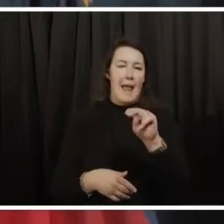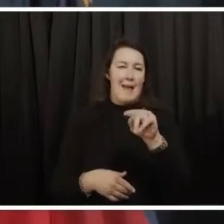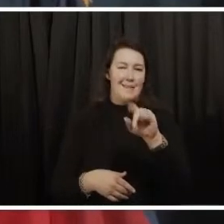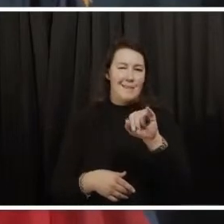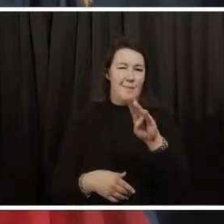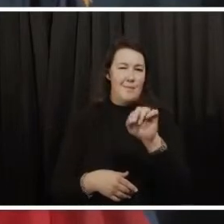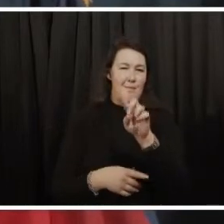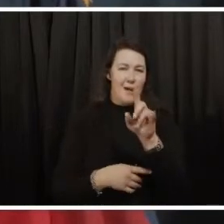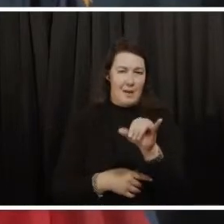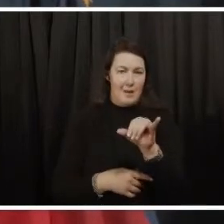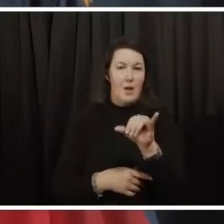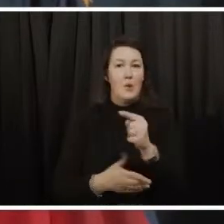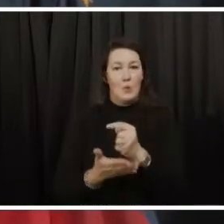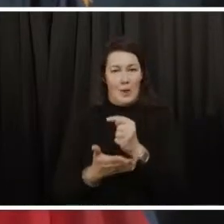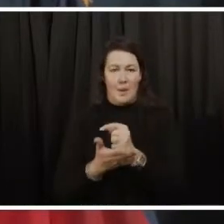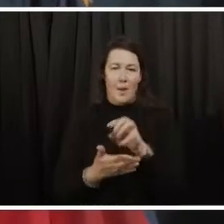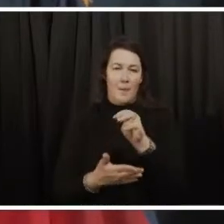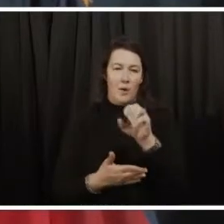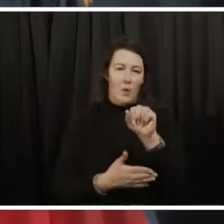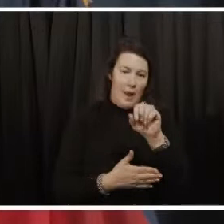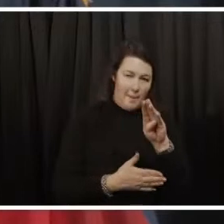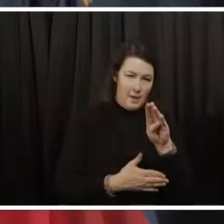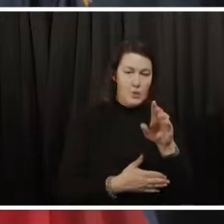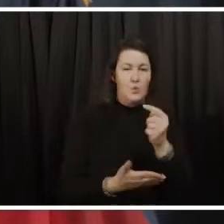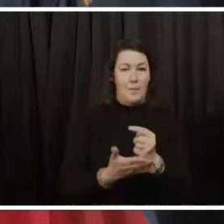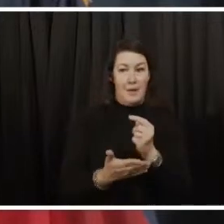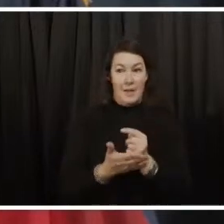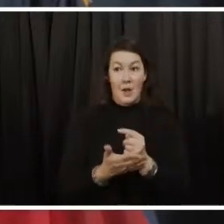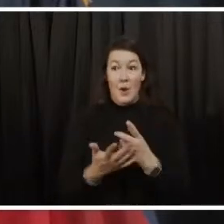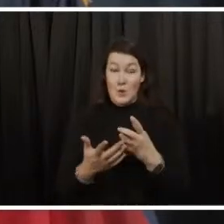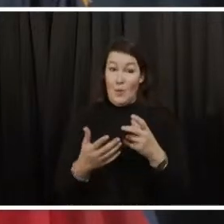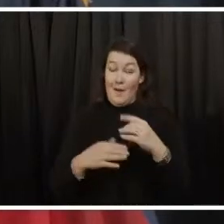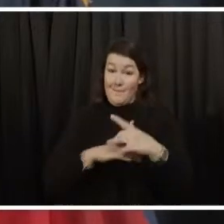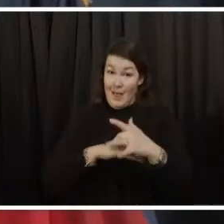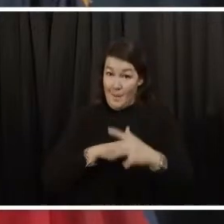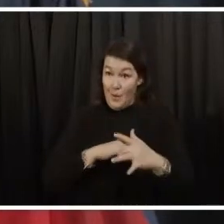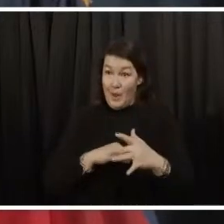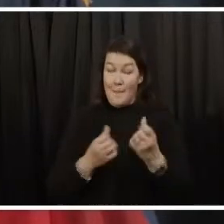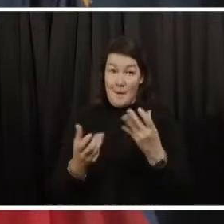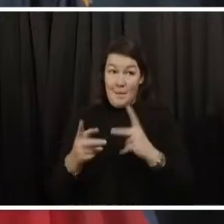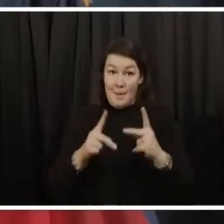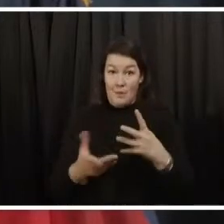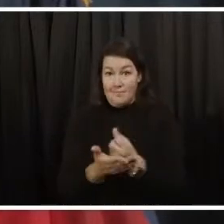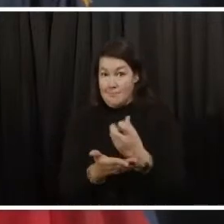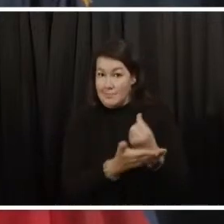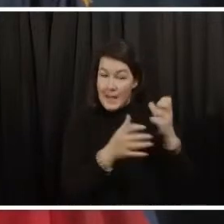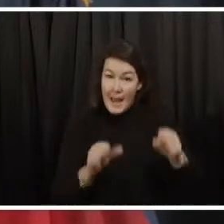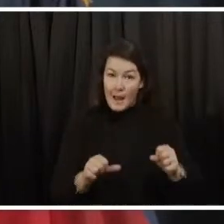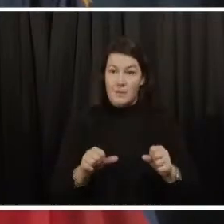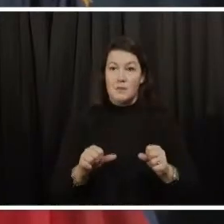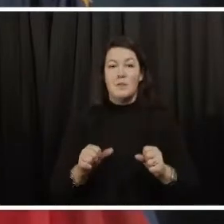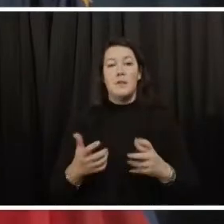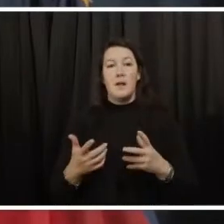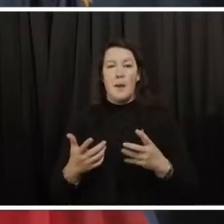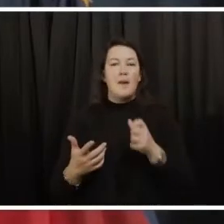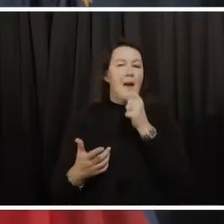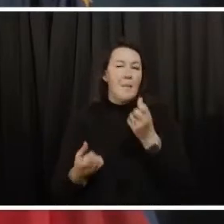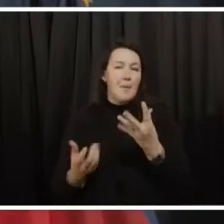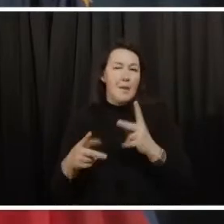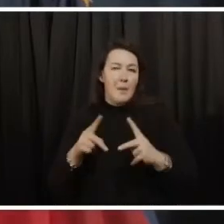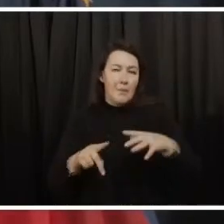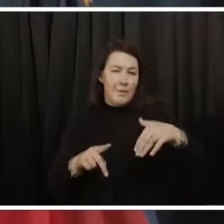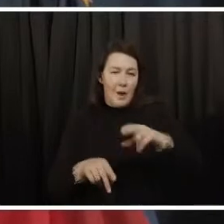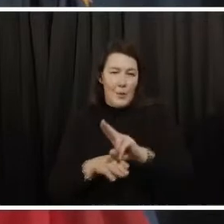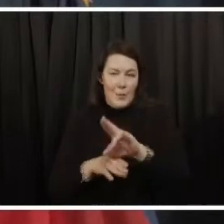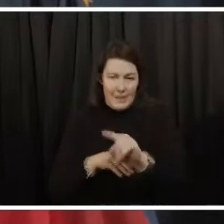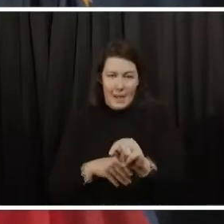far more availability than demand, which means it's available to you. And you can simply sign up to get it. And that is,